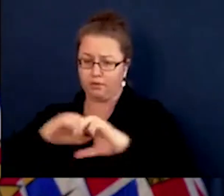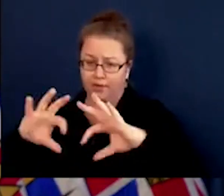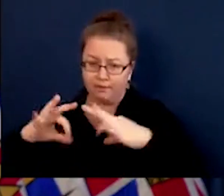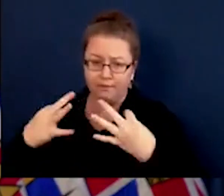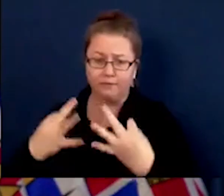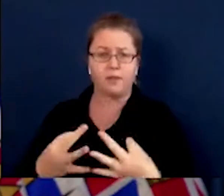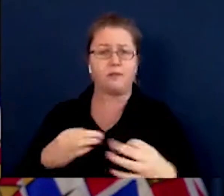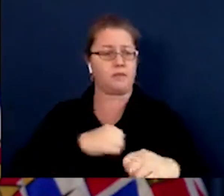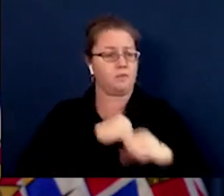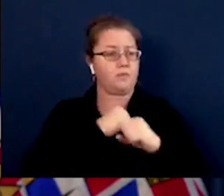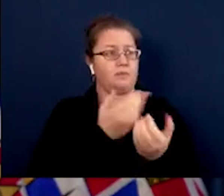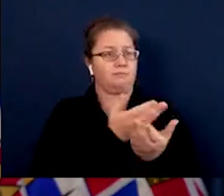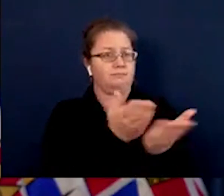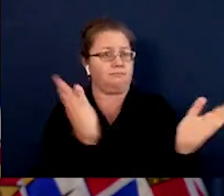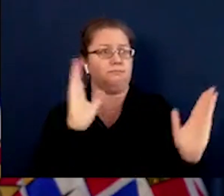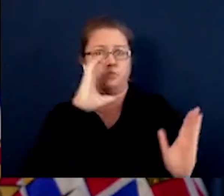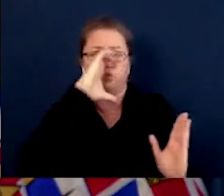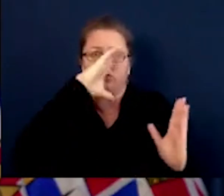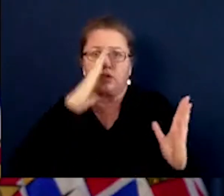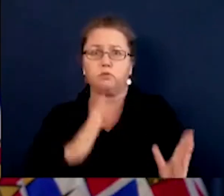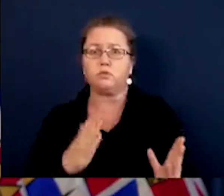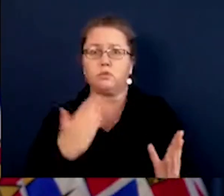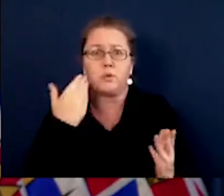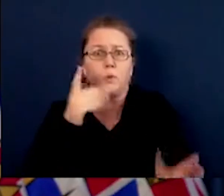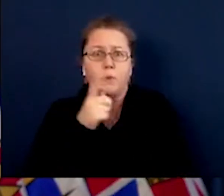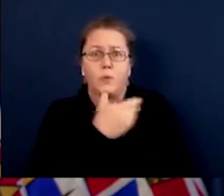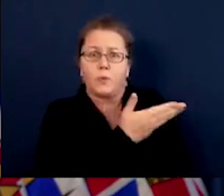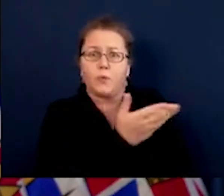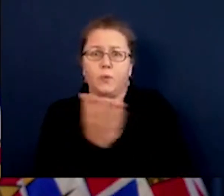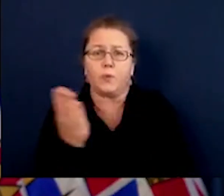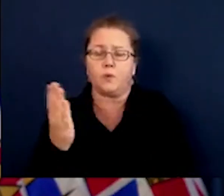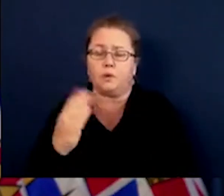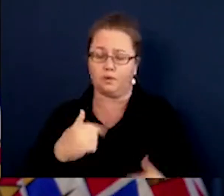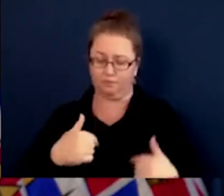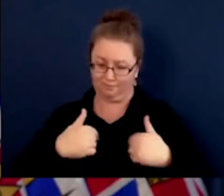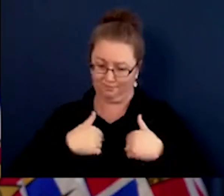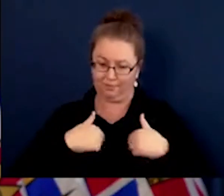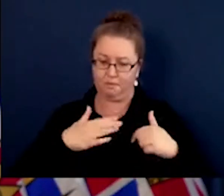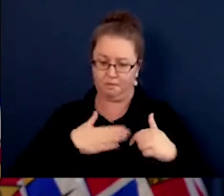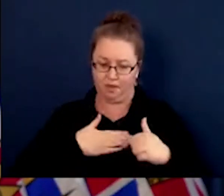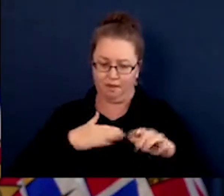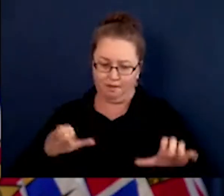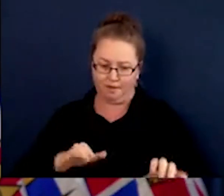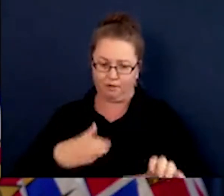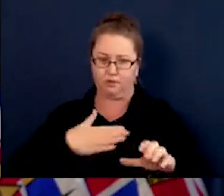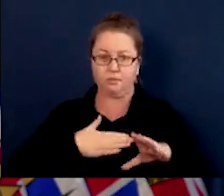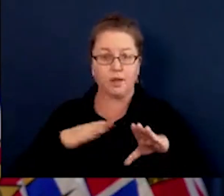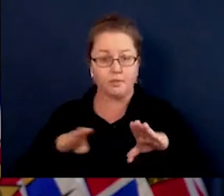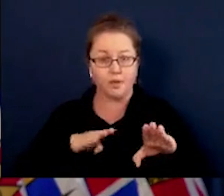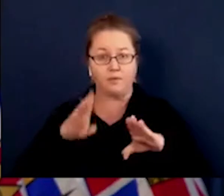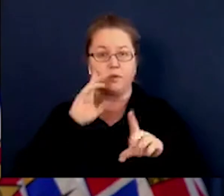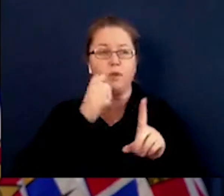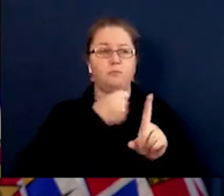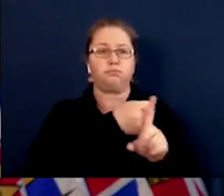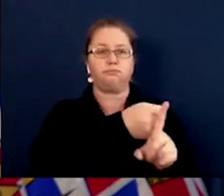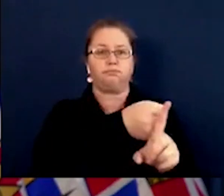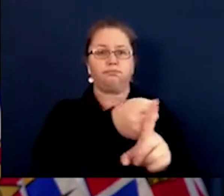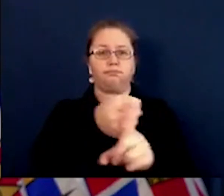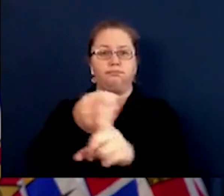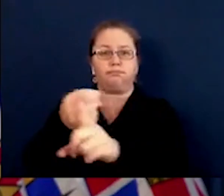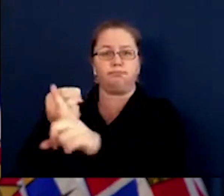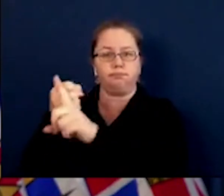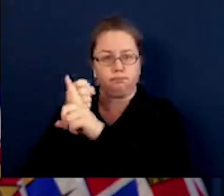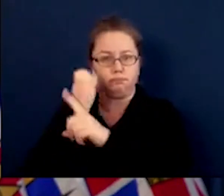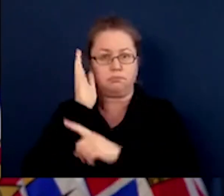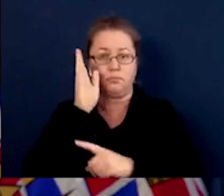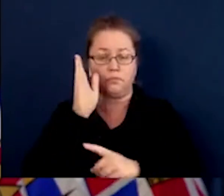you do impacts everyone around you, and what you do makes a difference. So I am appealing to